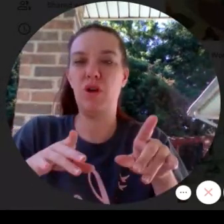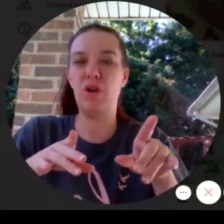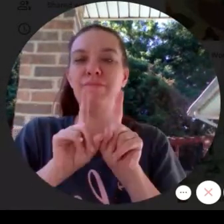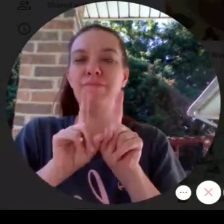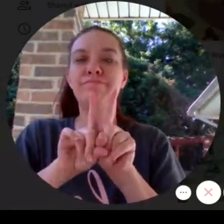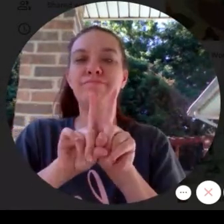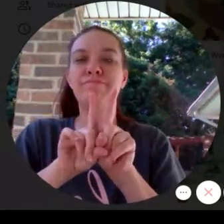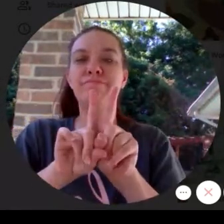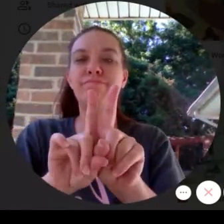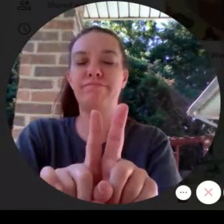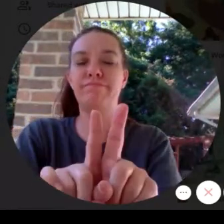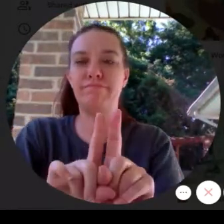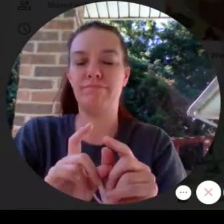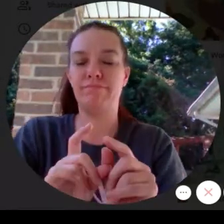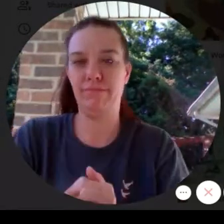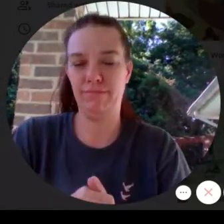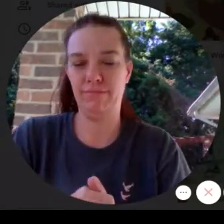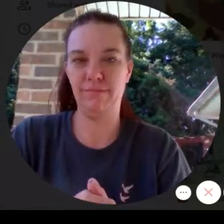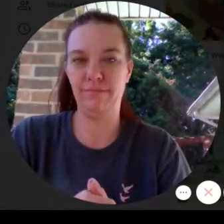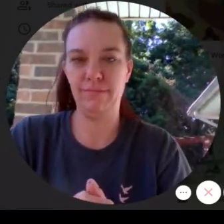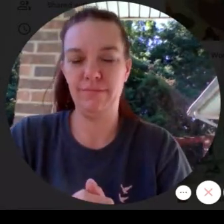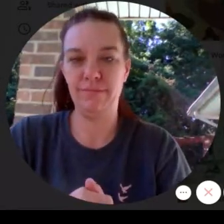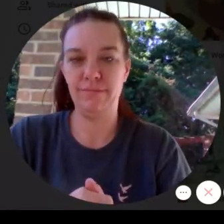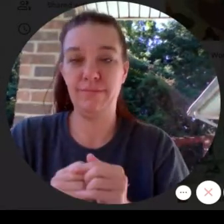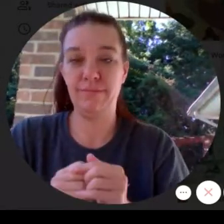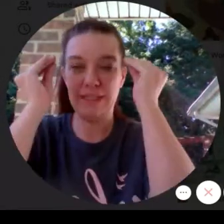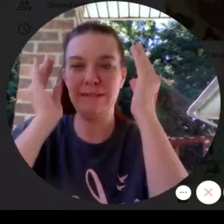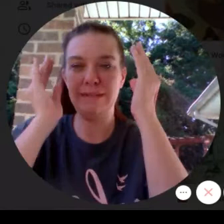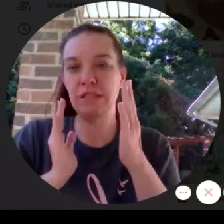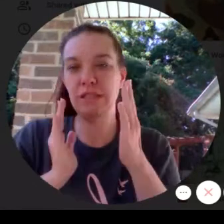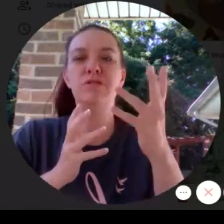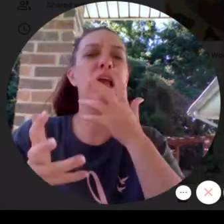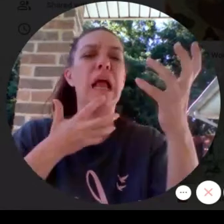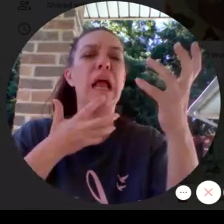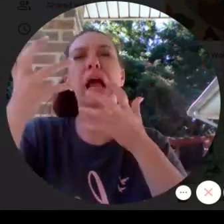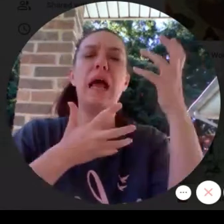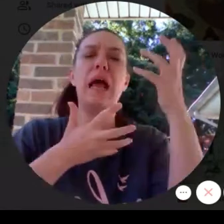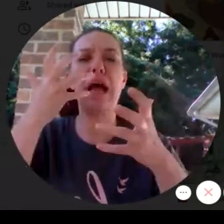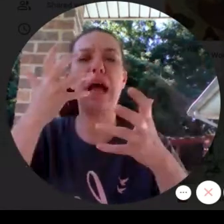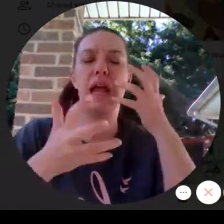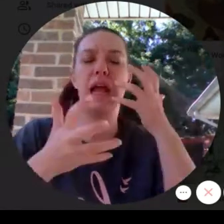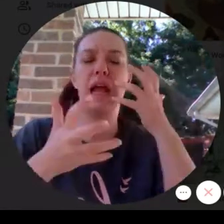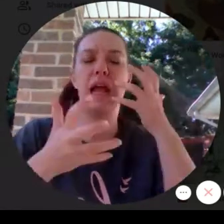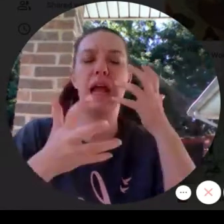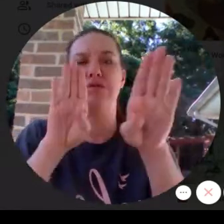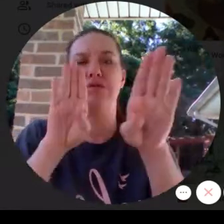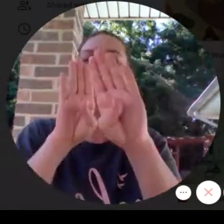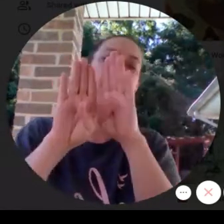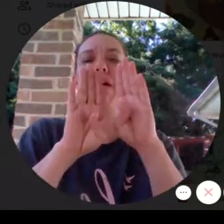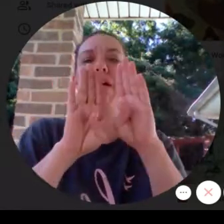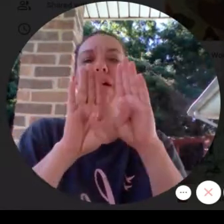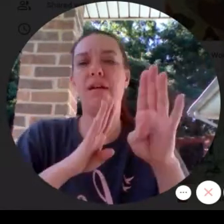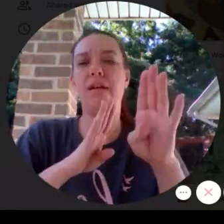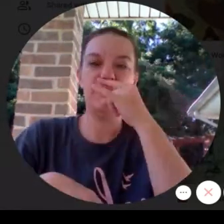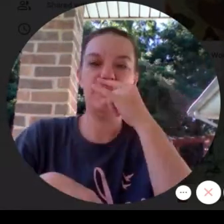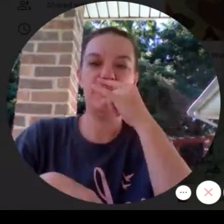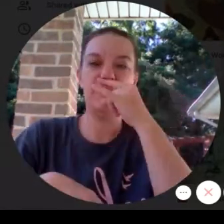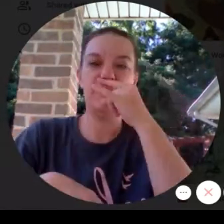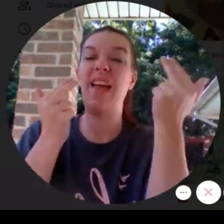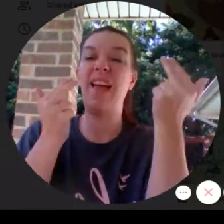moving in clumps. Teachers shouted, doors swung, kids